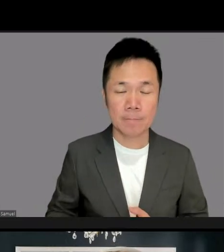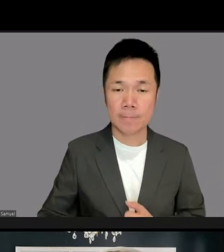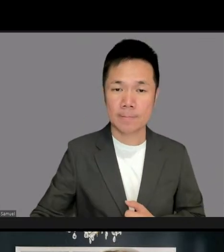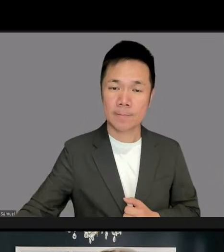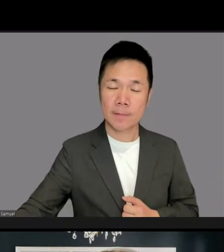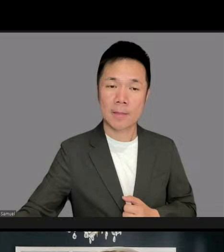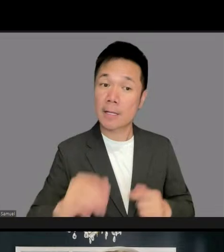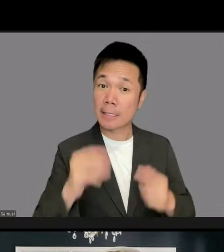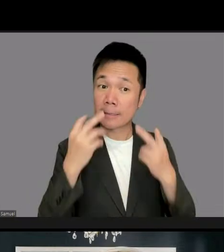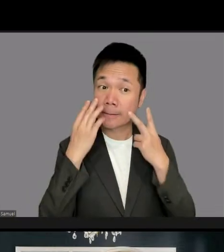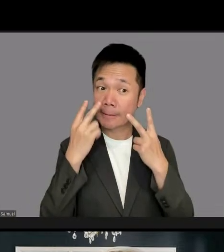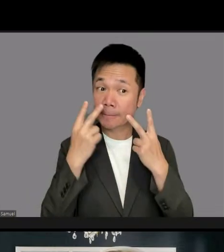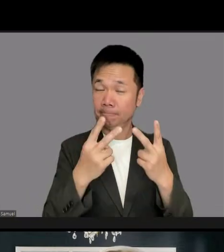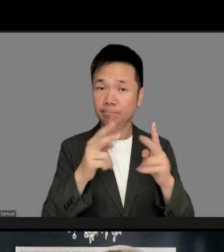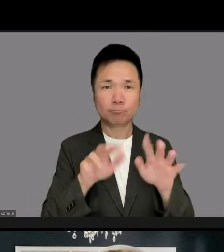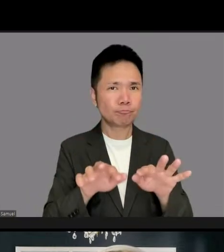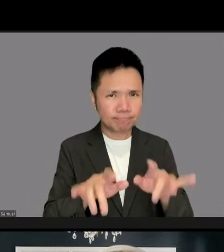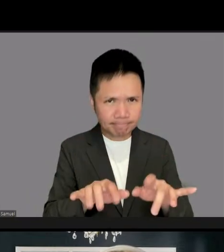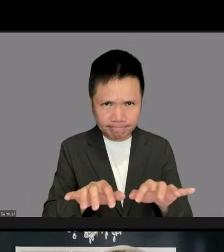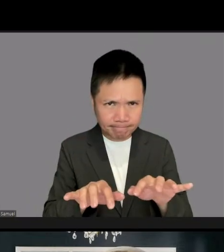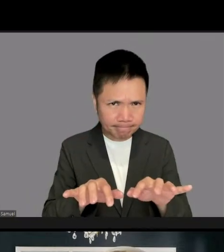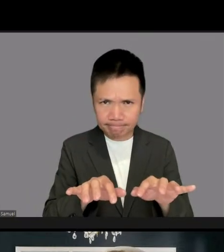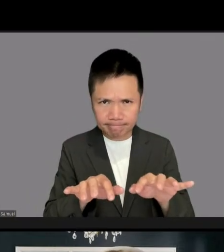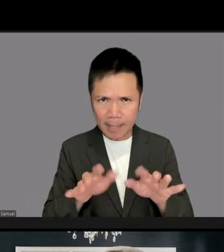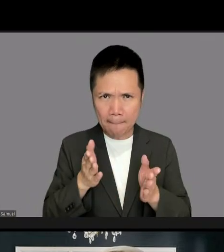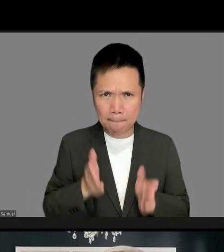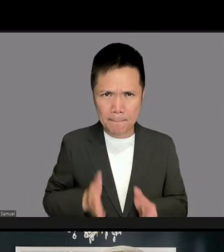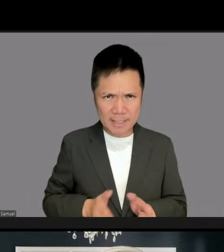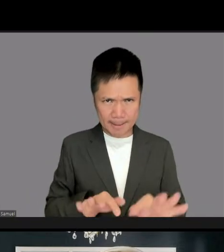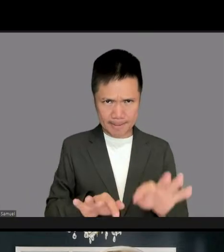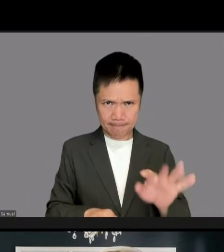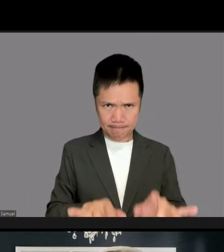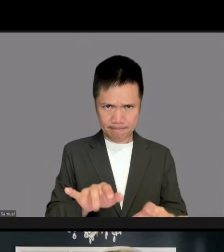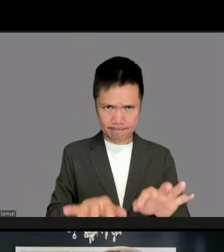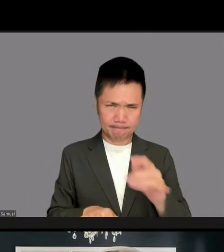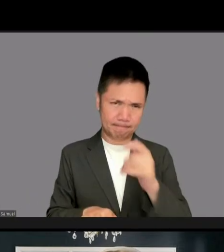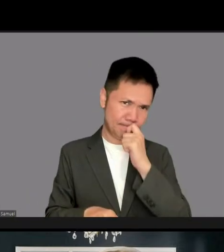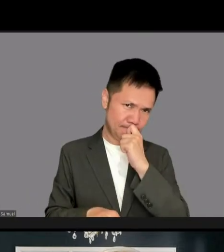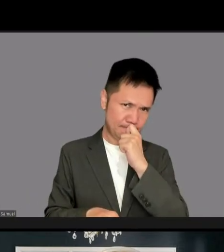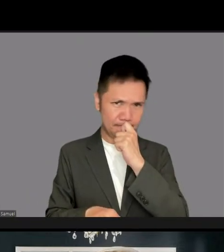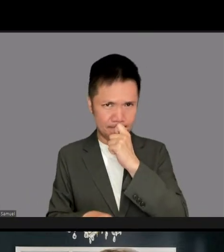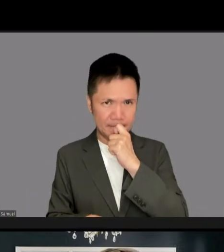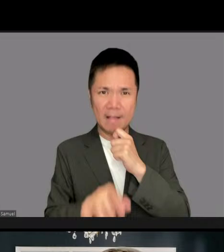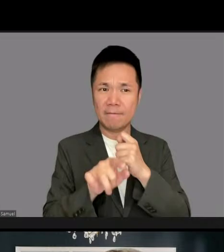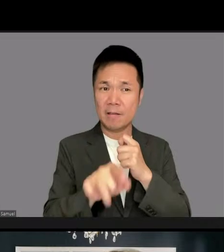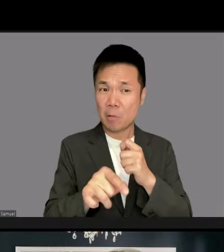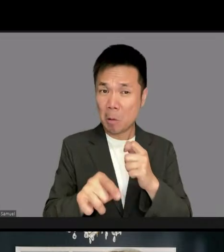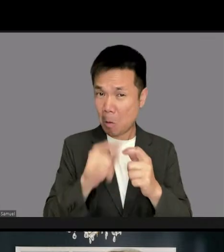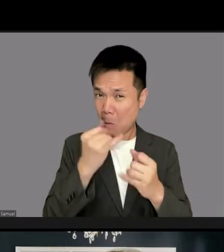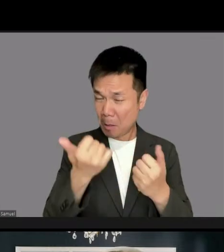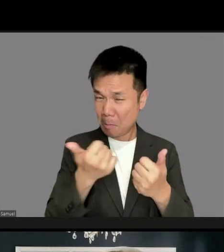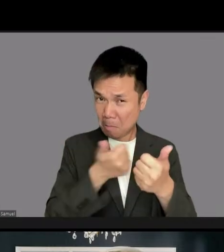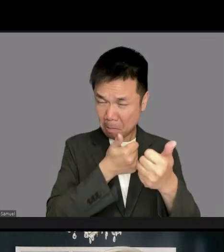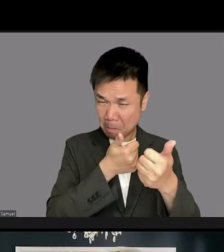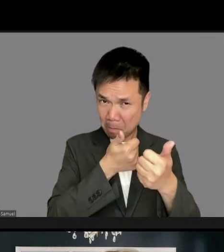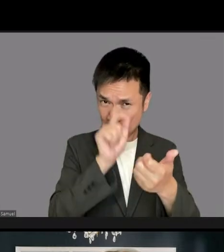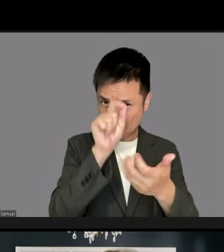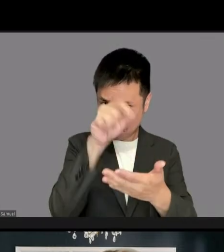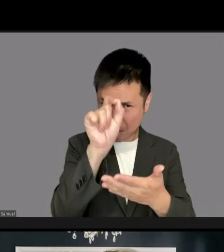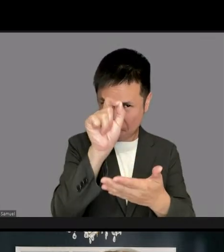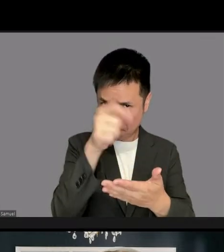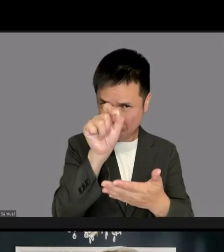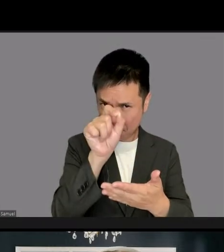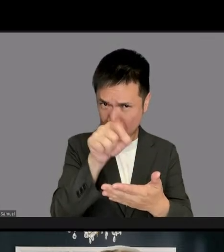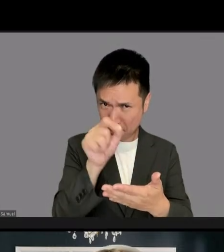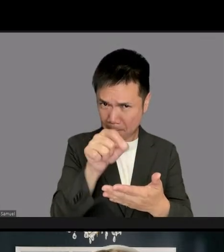of evaluating whatever digital product or website or component that you have by hand. And this is for the